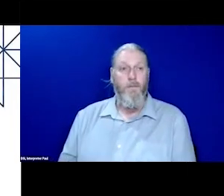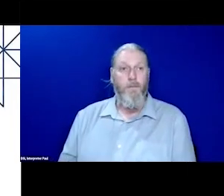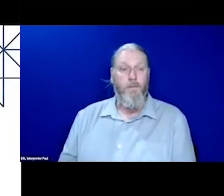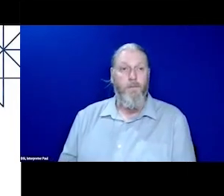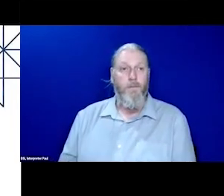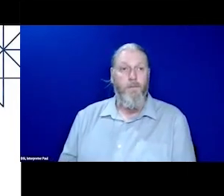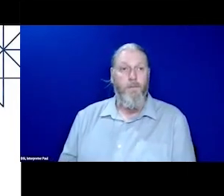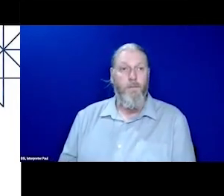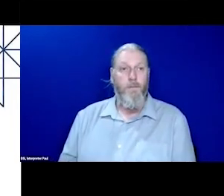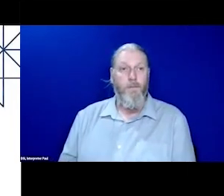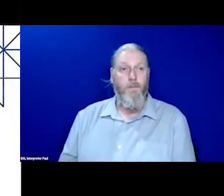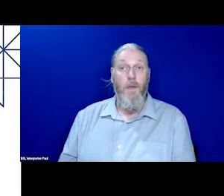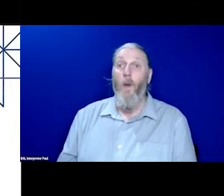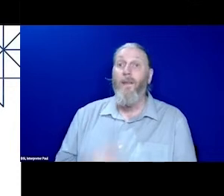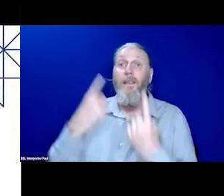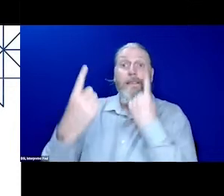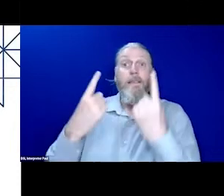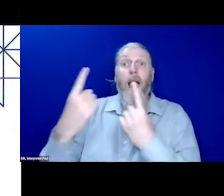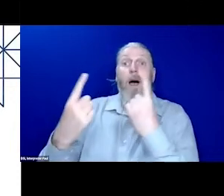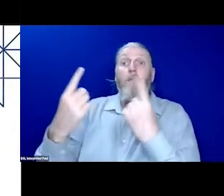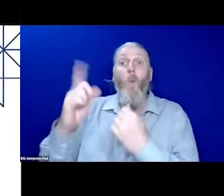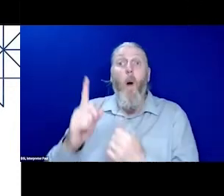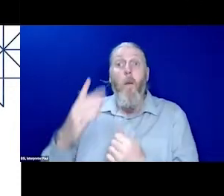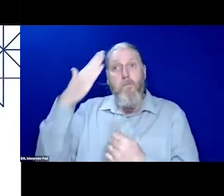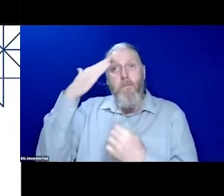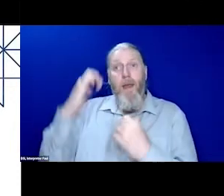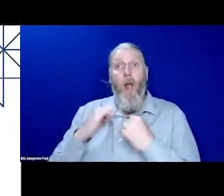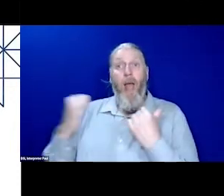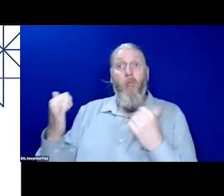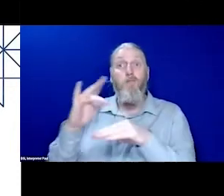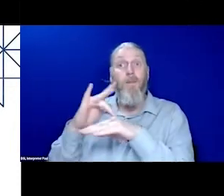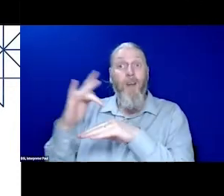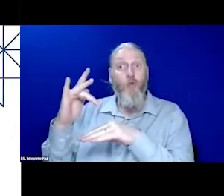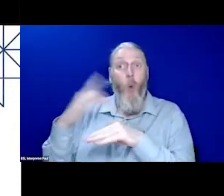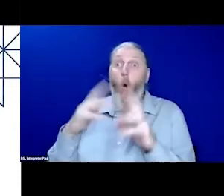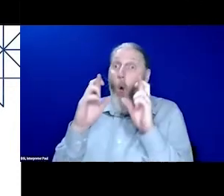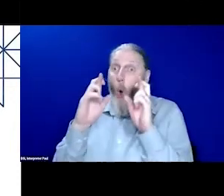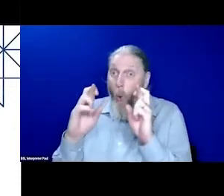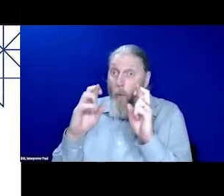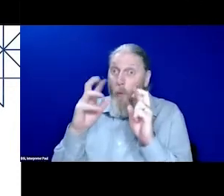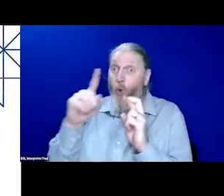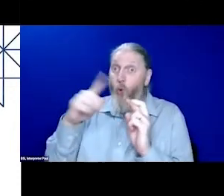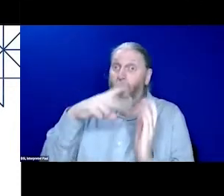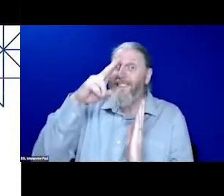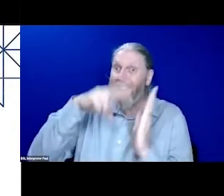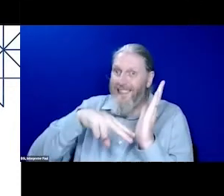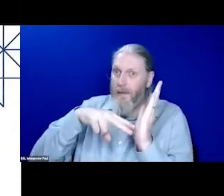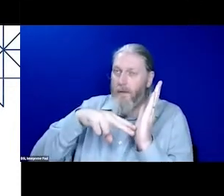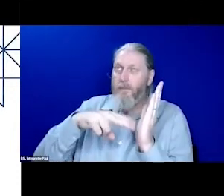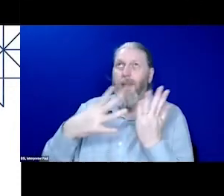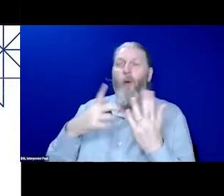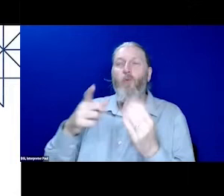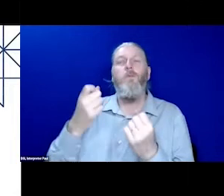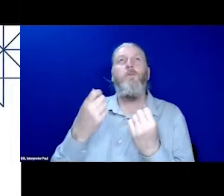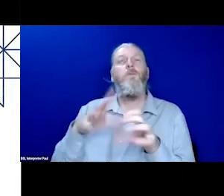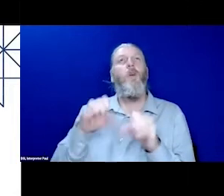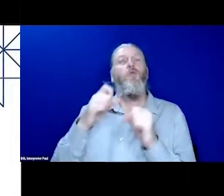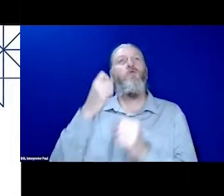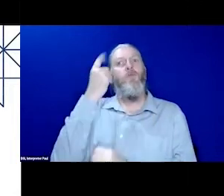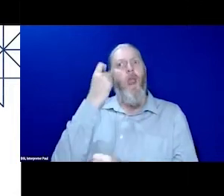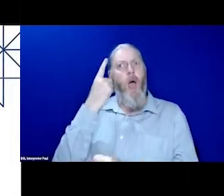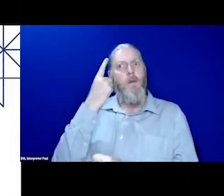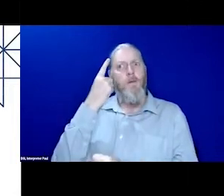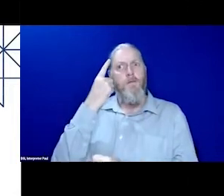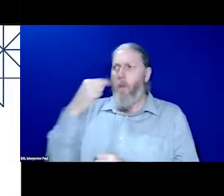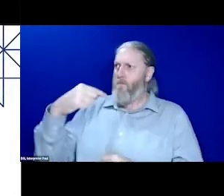If any of you are mental health professionals, I hope you've also seen and maybe already realizing that there's lots of things you can do in